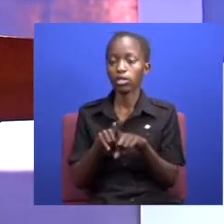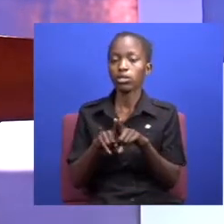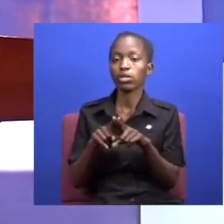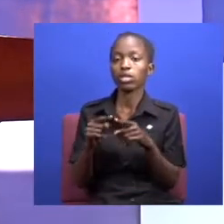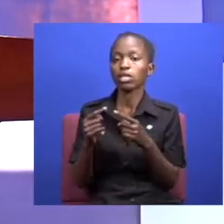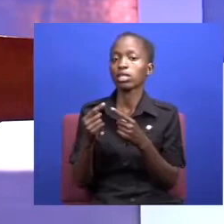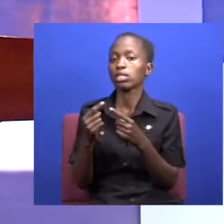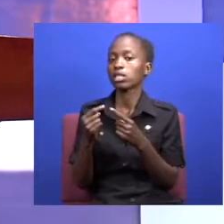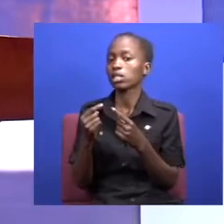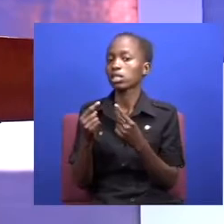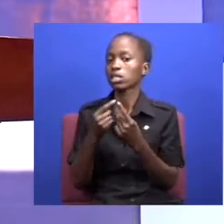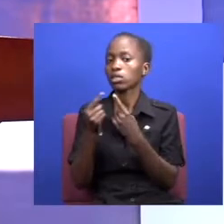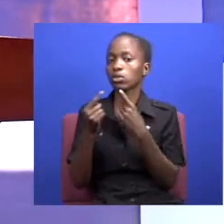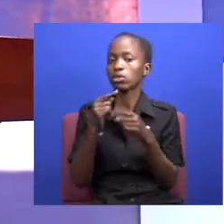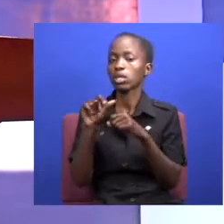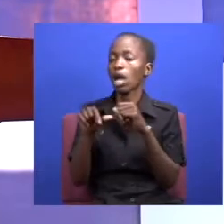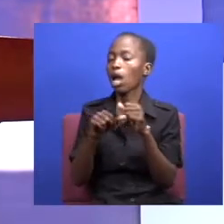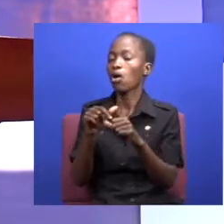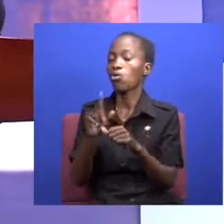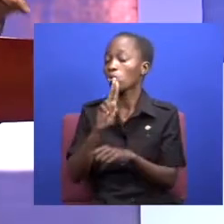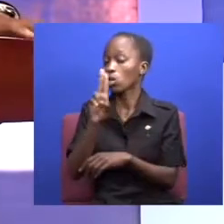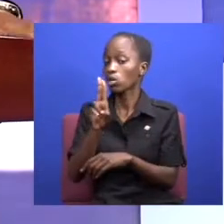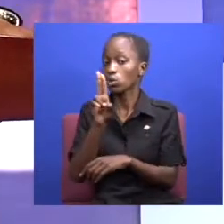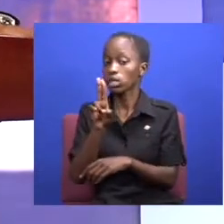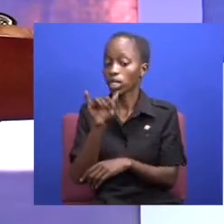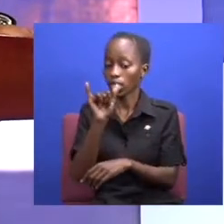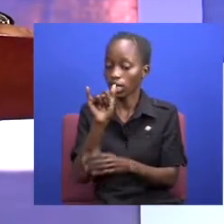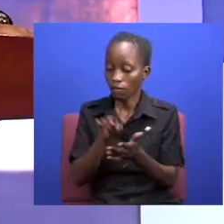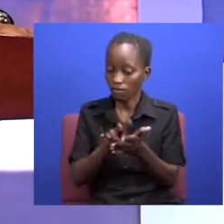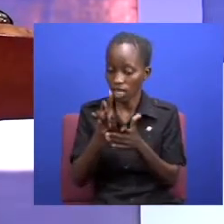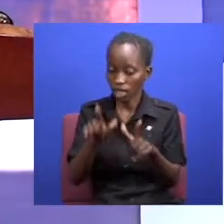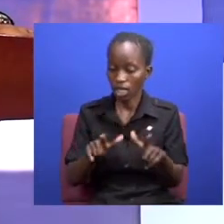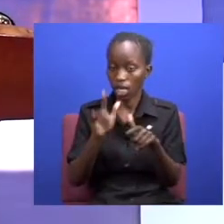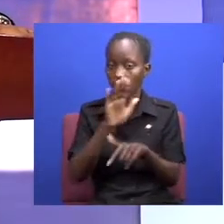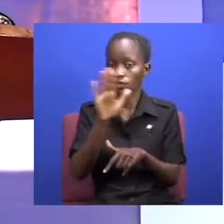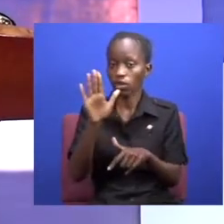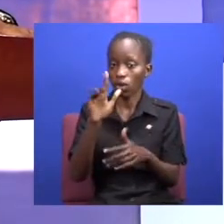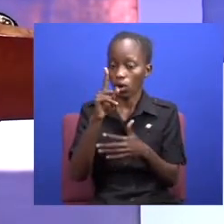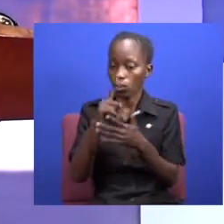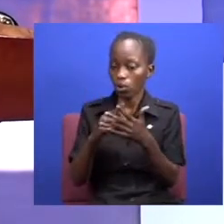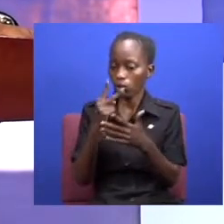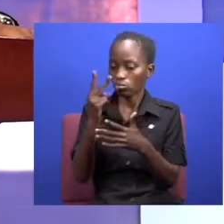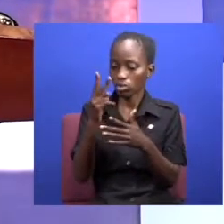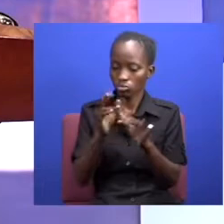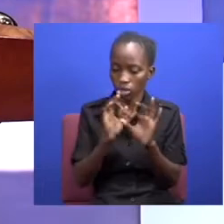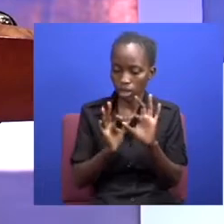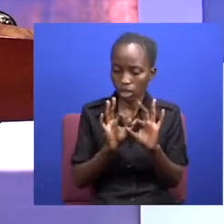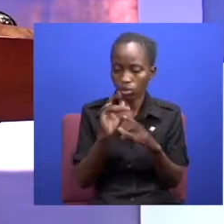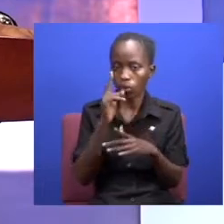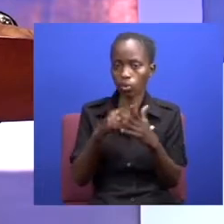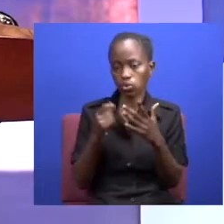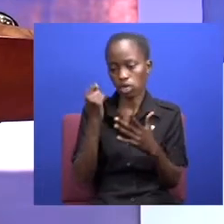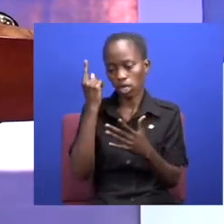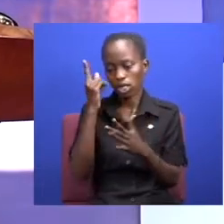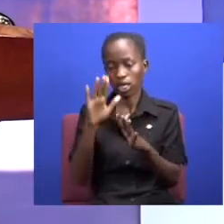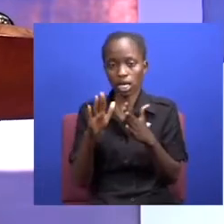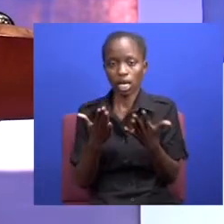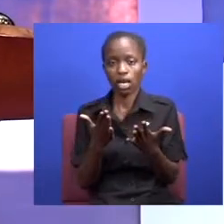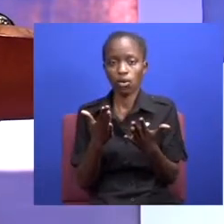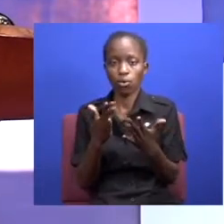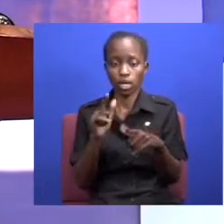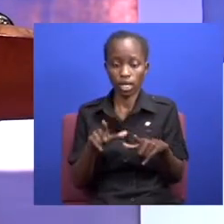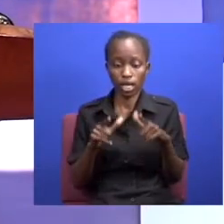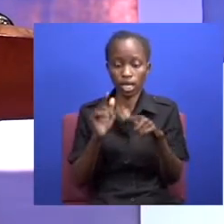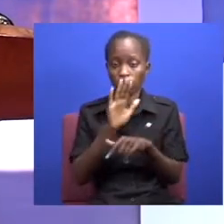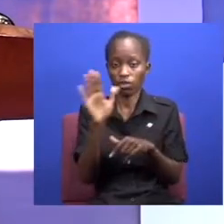you can talk to somebody about how you're applying that in your life. What you observe, what you interpret, how you're applying it in